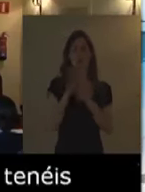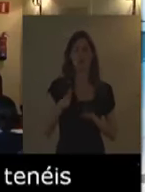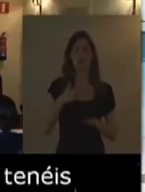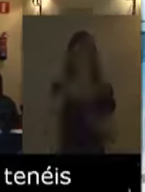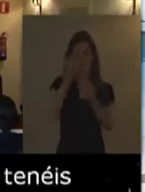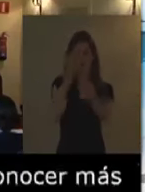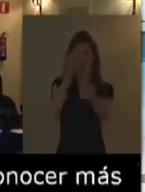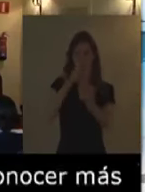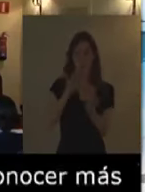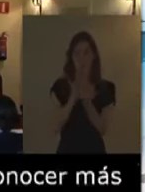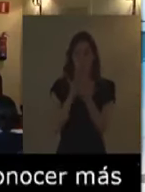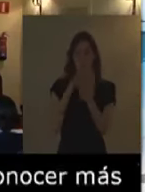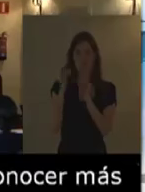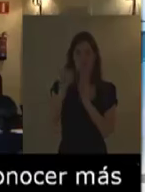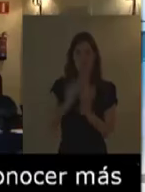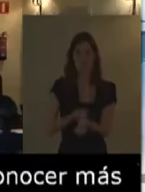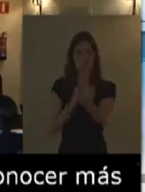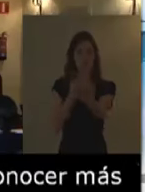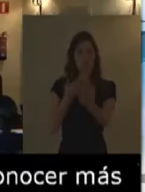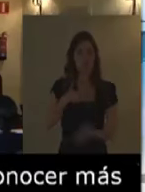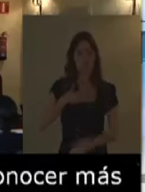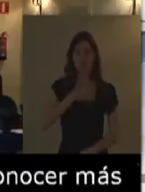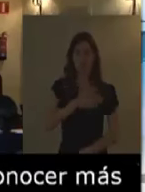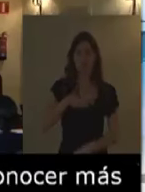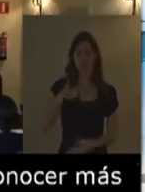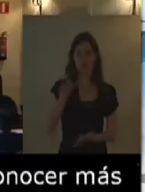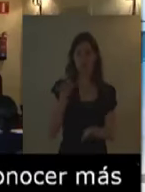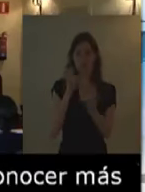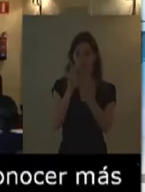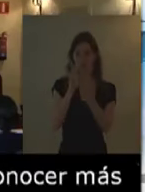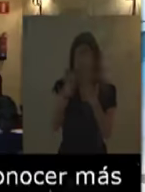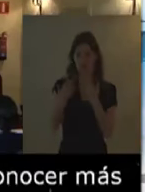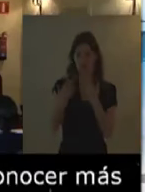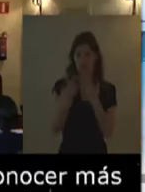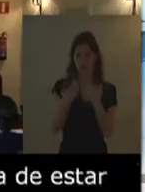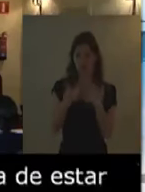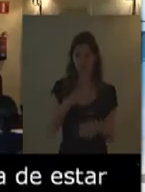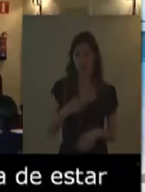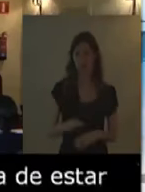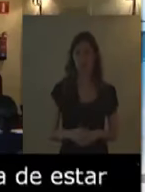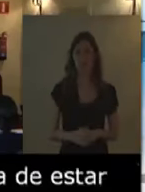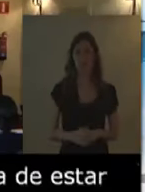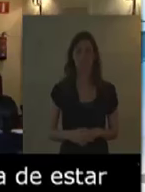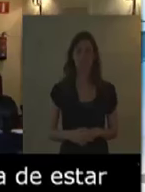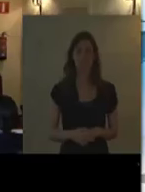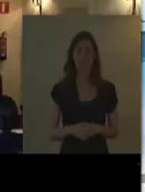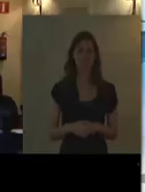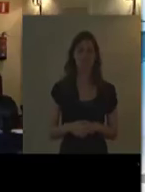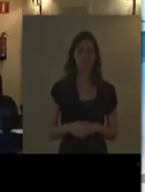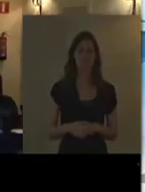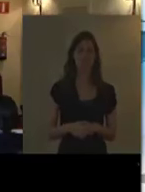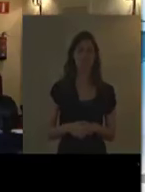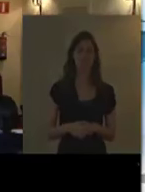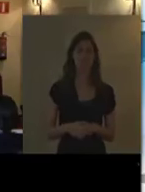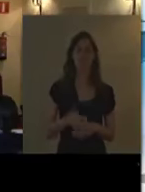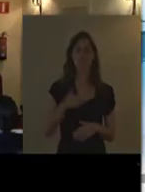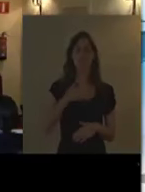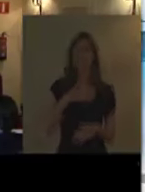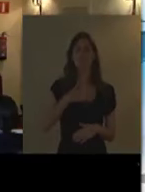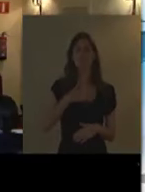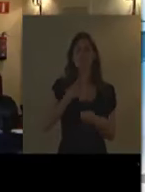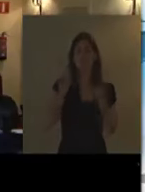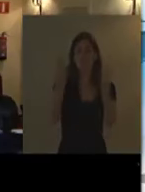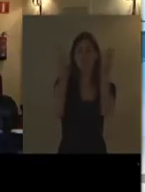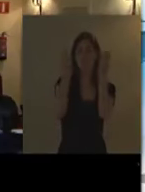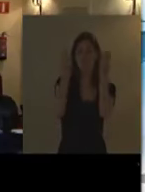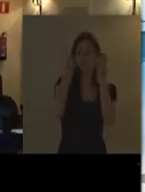then at the end I'll leave you my contact details and you can ask me, and I'll be very pleased to help you. My background,